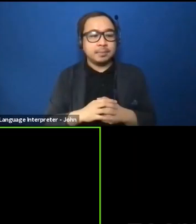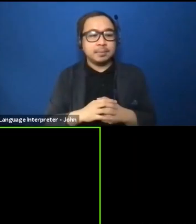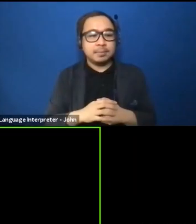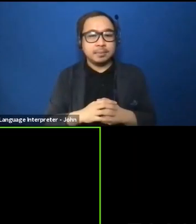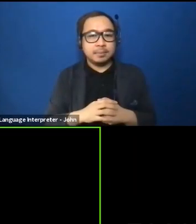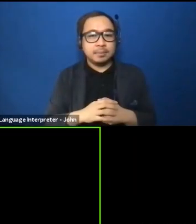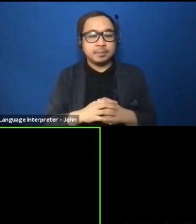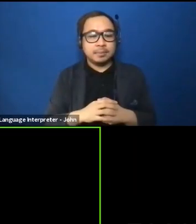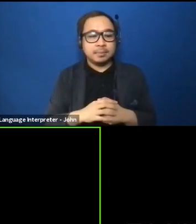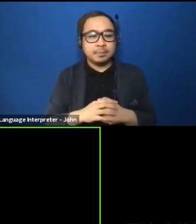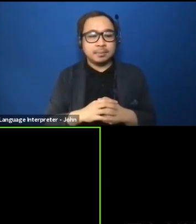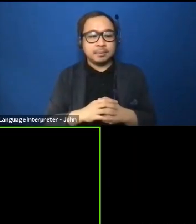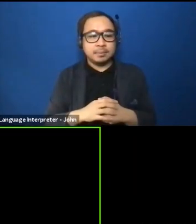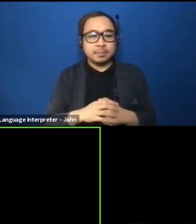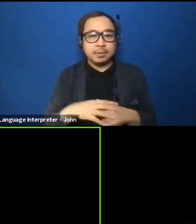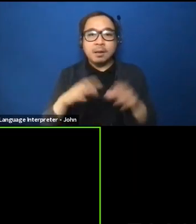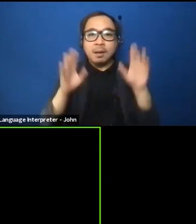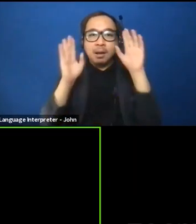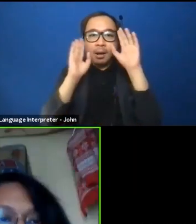Hello, everybody.